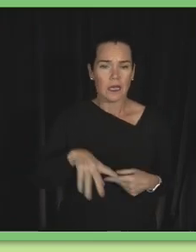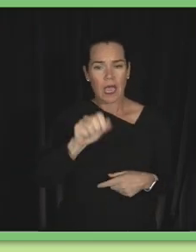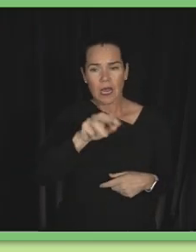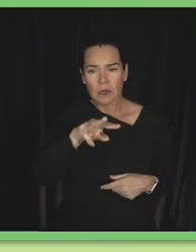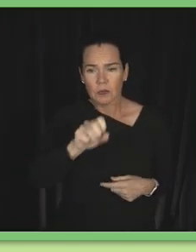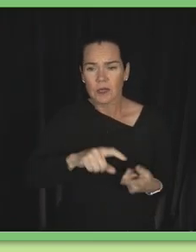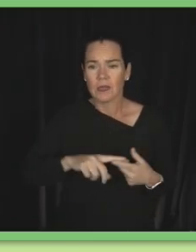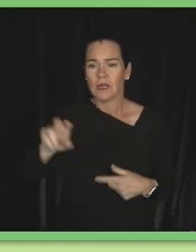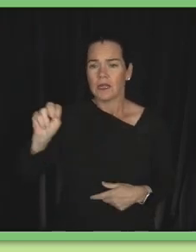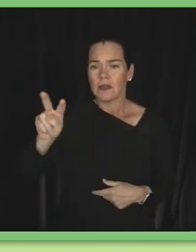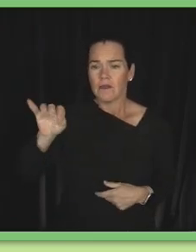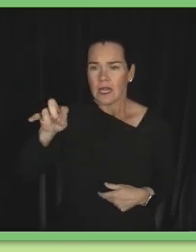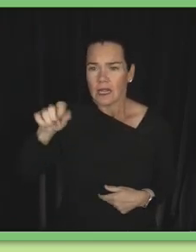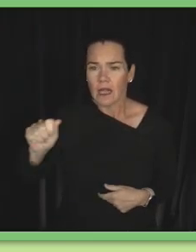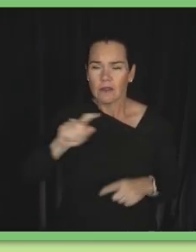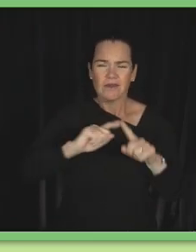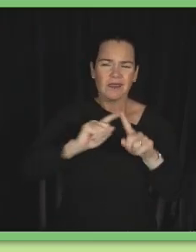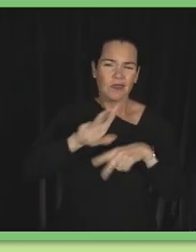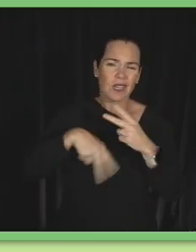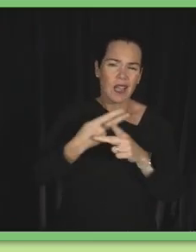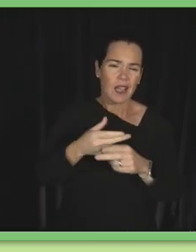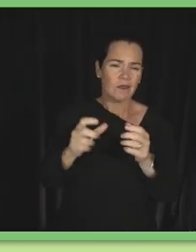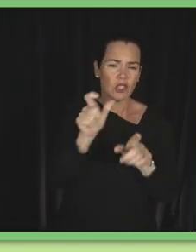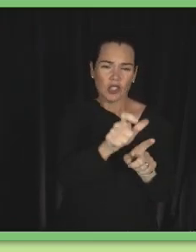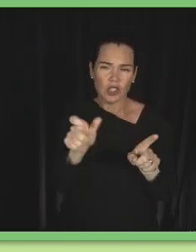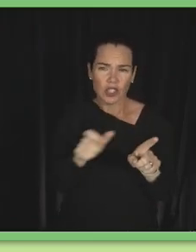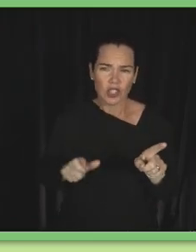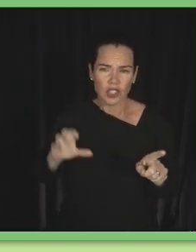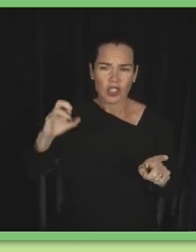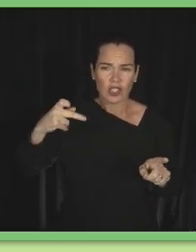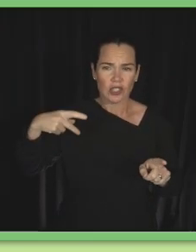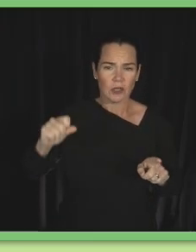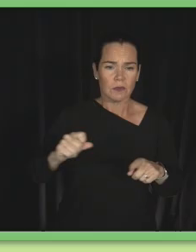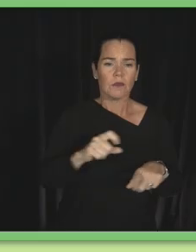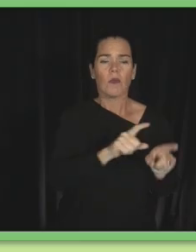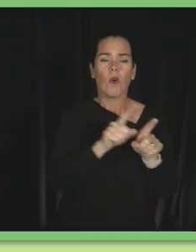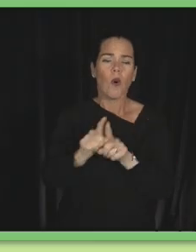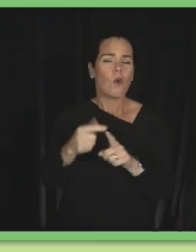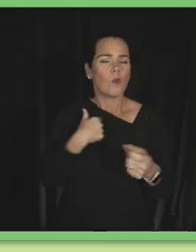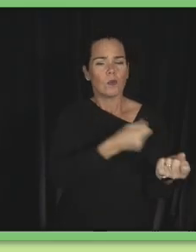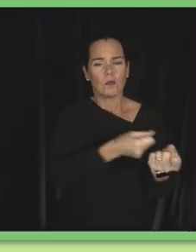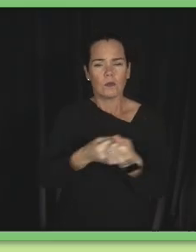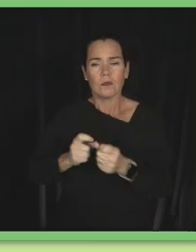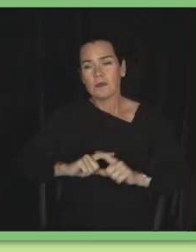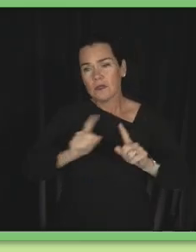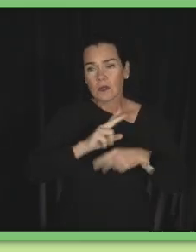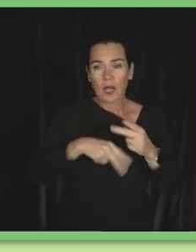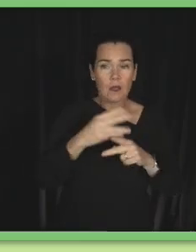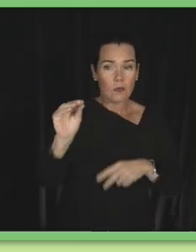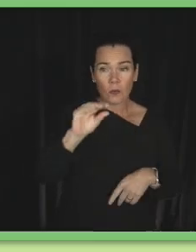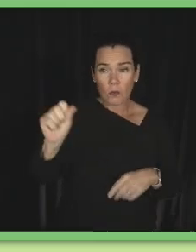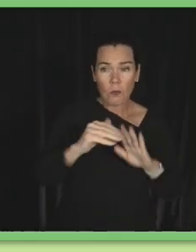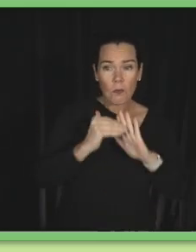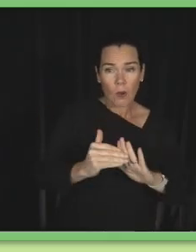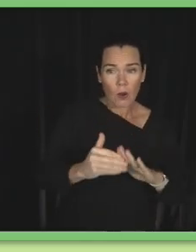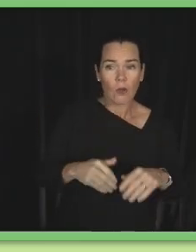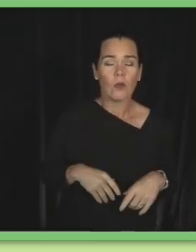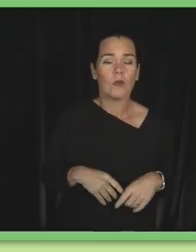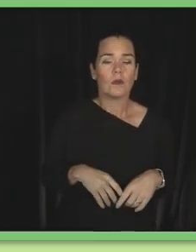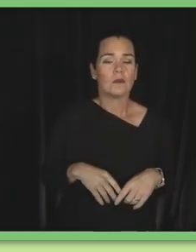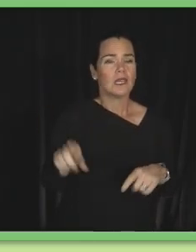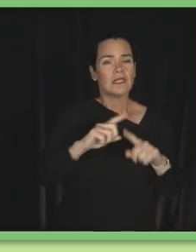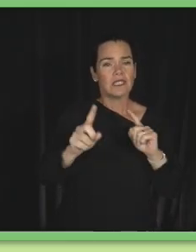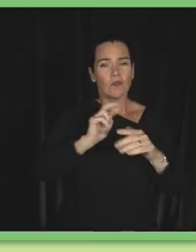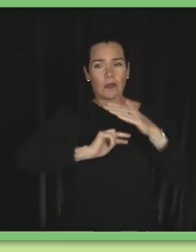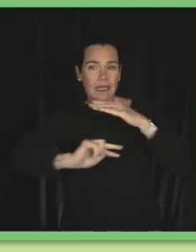AWS inferential AI chips, to Huawei ASL. We also support multiple open source models, multiple